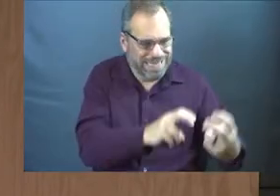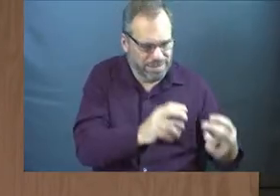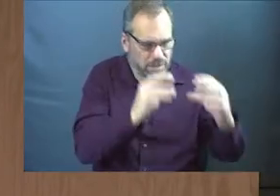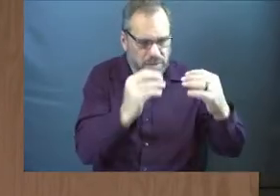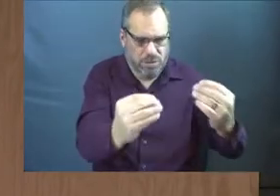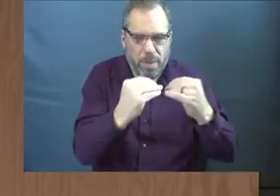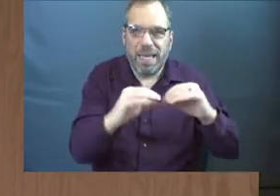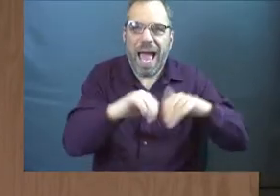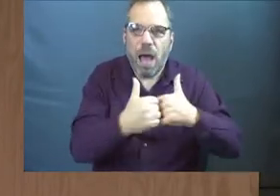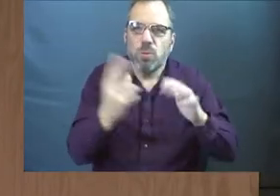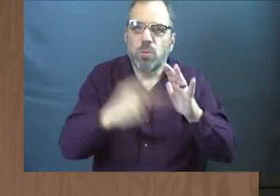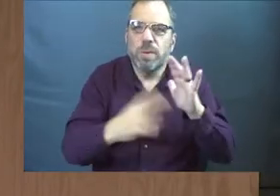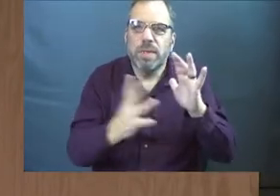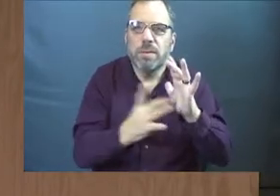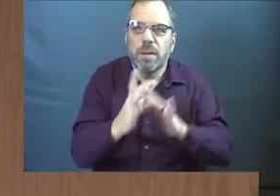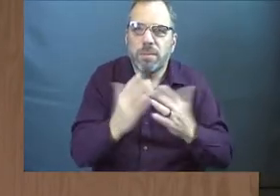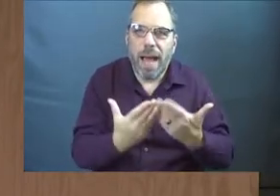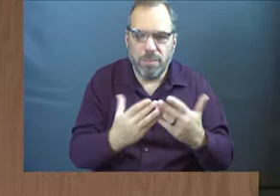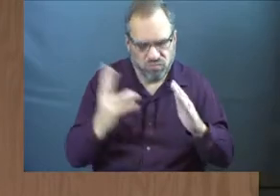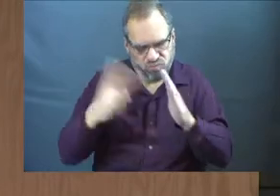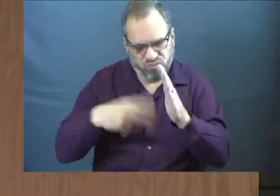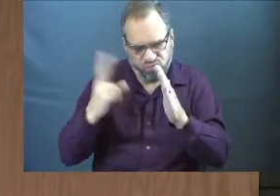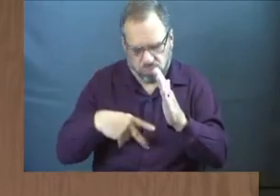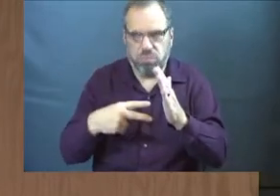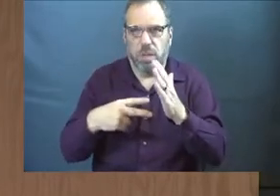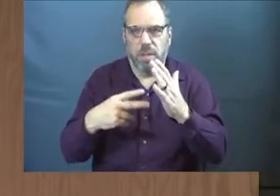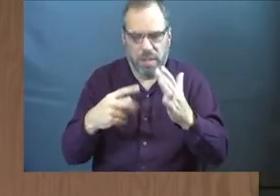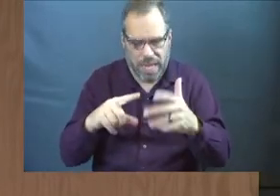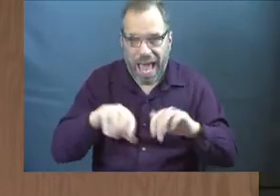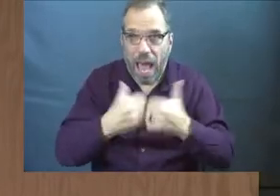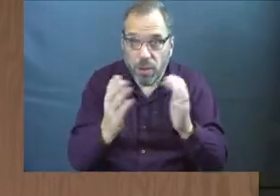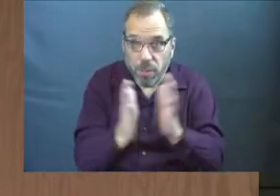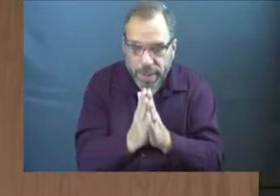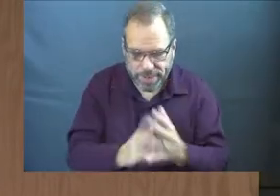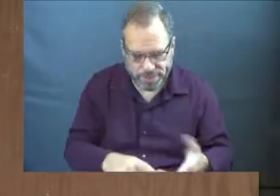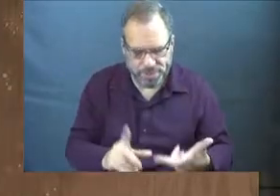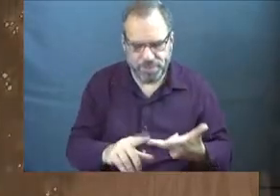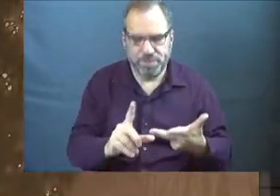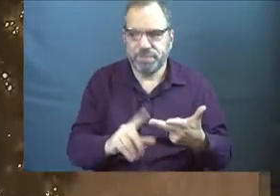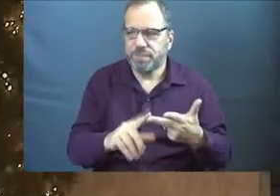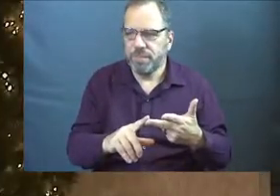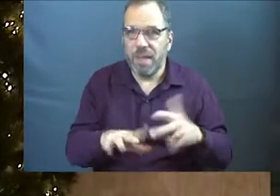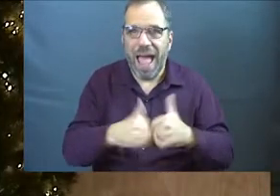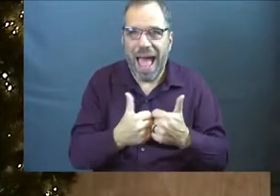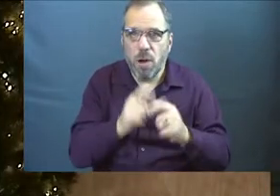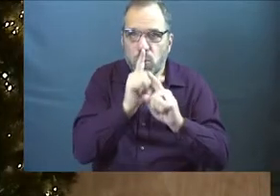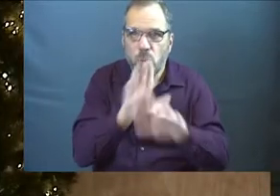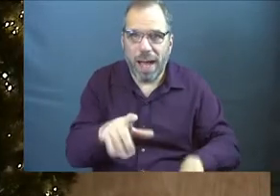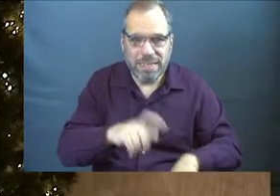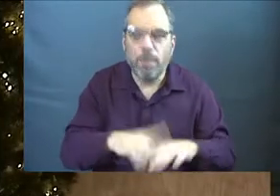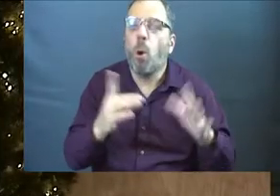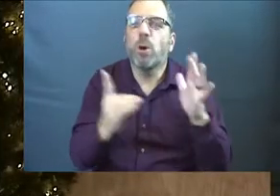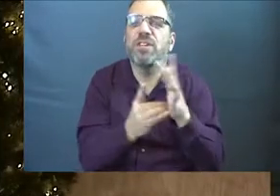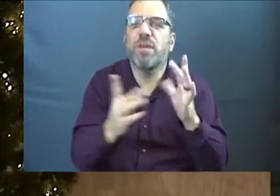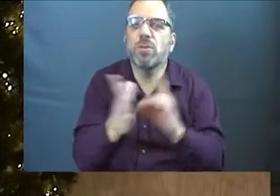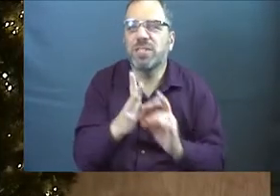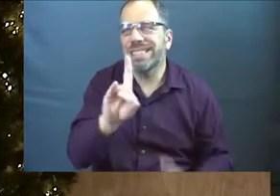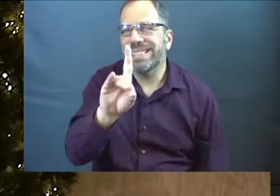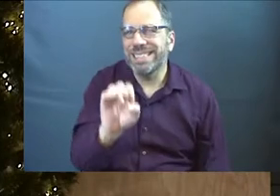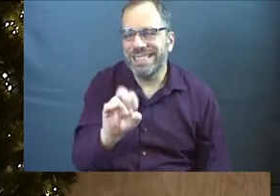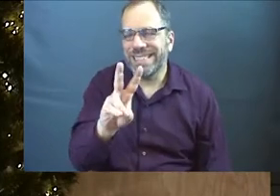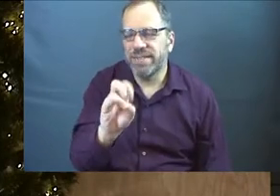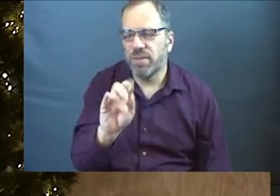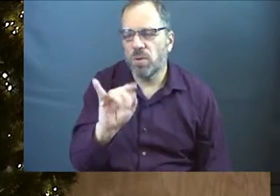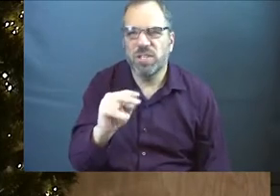read the Bible. Somebody taught me how to read the Bible. Somebody taught me how to pray. Somebody taught me how to have a quiet time or devotions or whatever your word